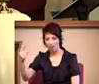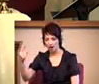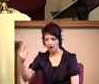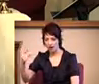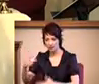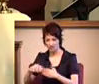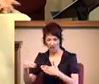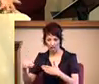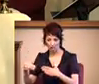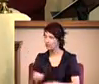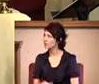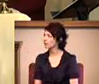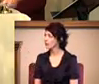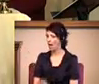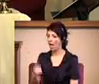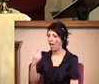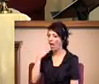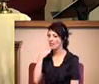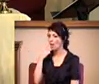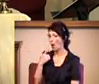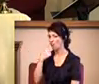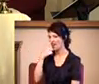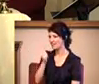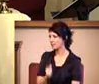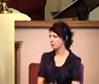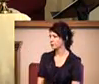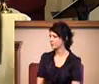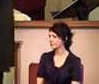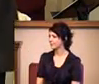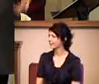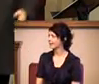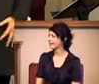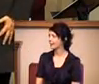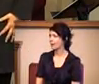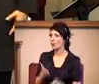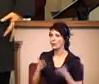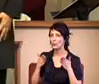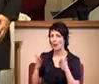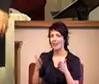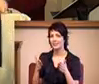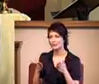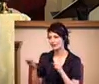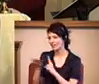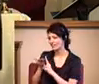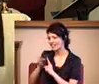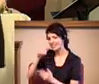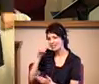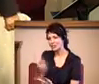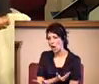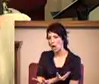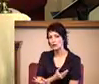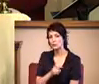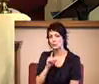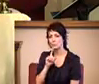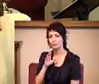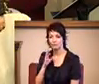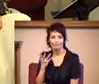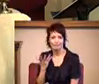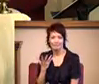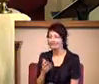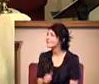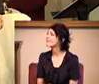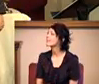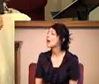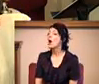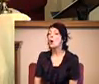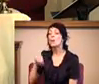I'm like, okay, now that's a way to get Maya interested in what we're doing, but okay. Stay calm. Do you know